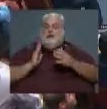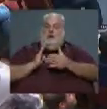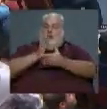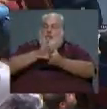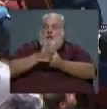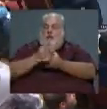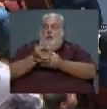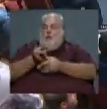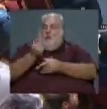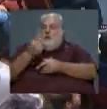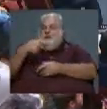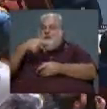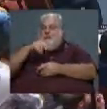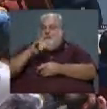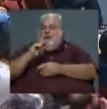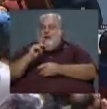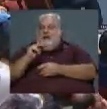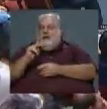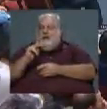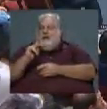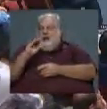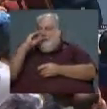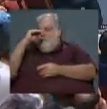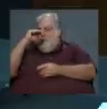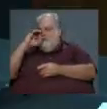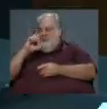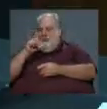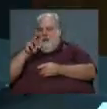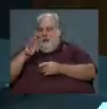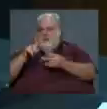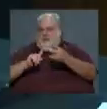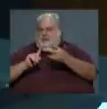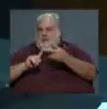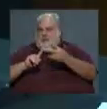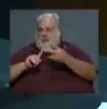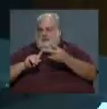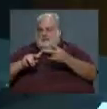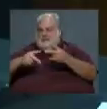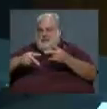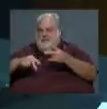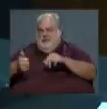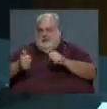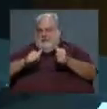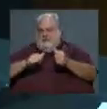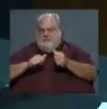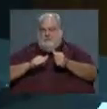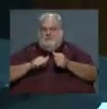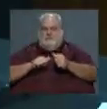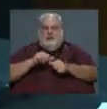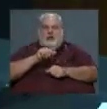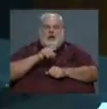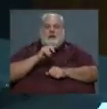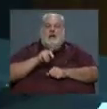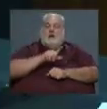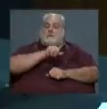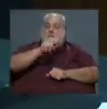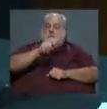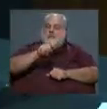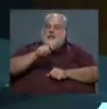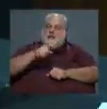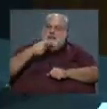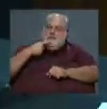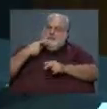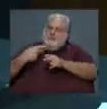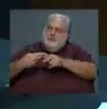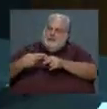Okay. It's at Pinnock. Okay. And then there's also it was mentioned Covenant Keepers with the